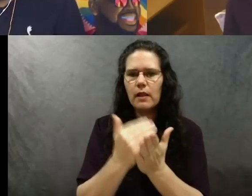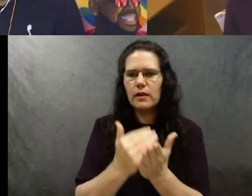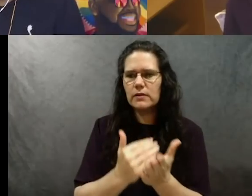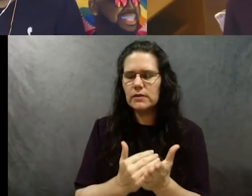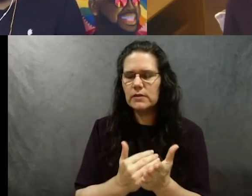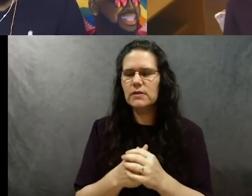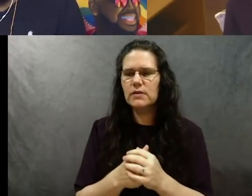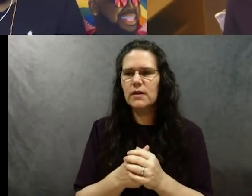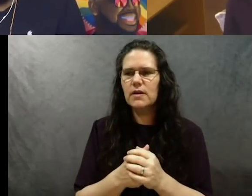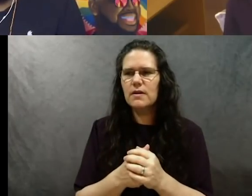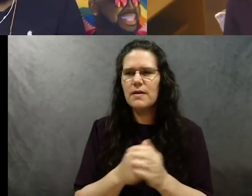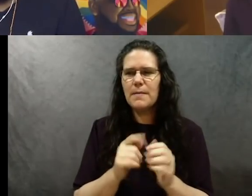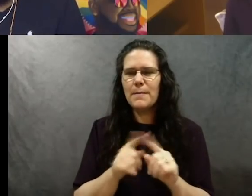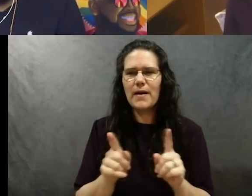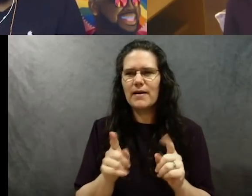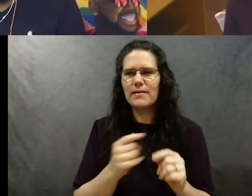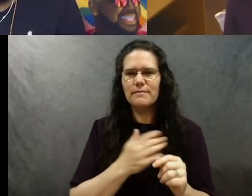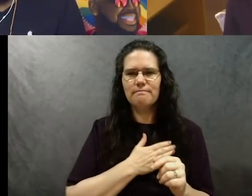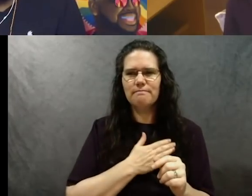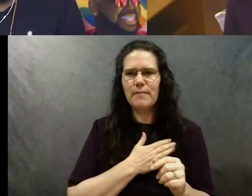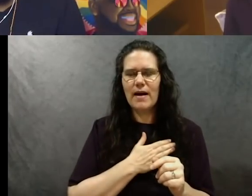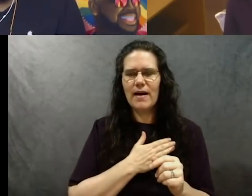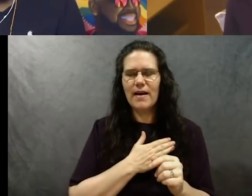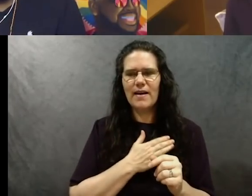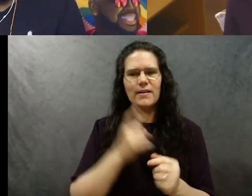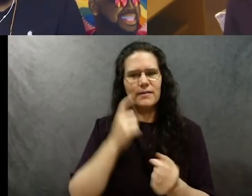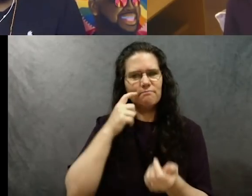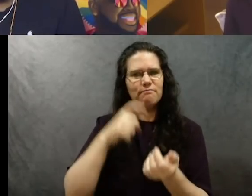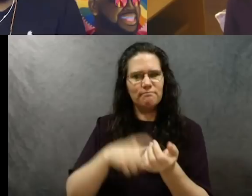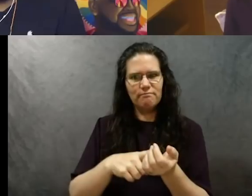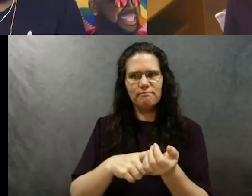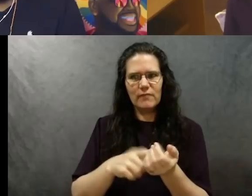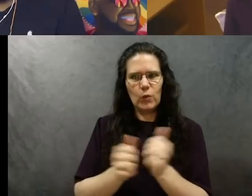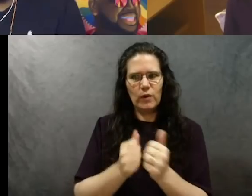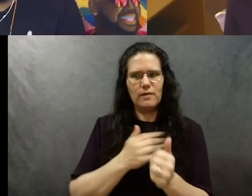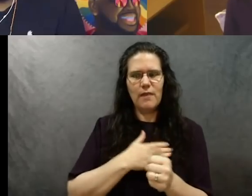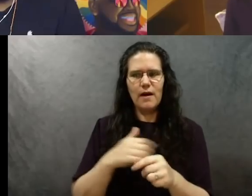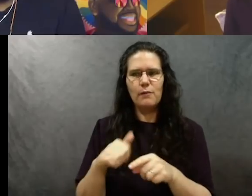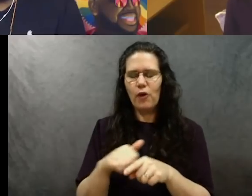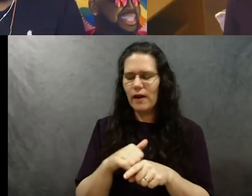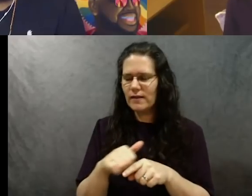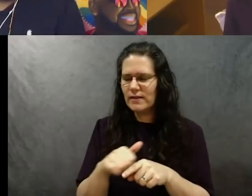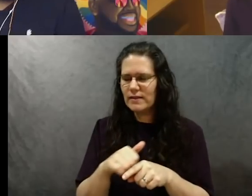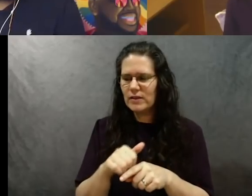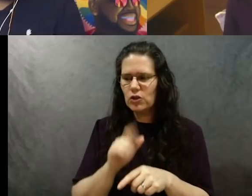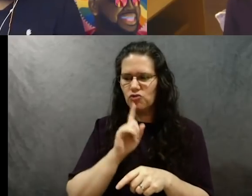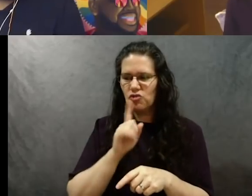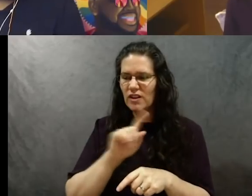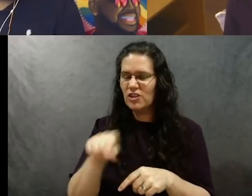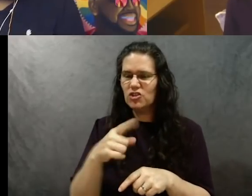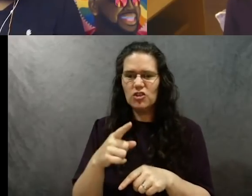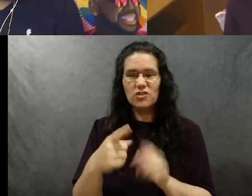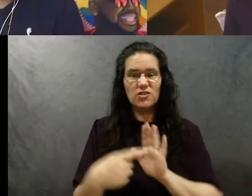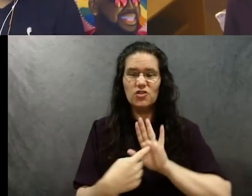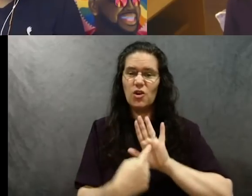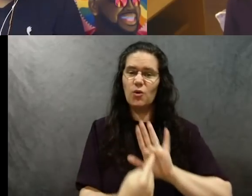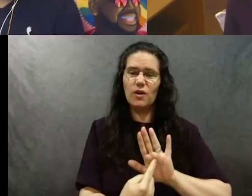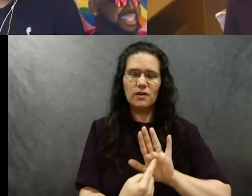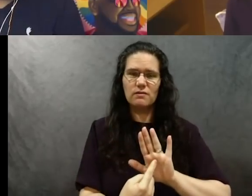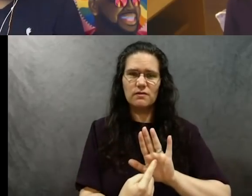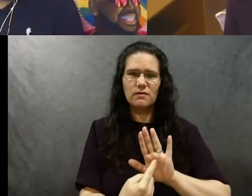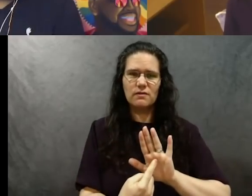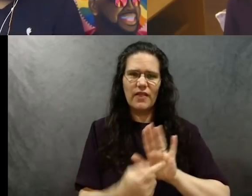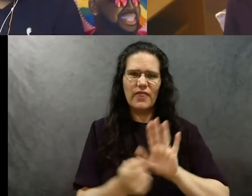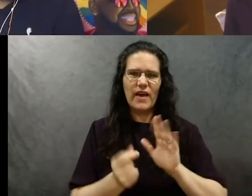know, but I have often found in my practice that really just showing you is a